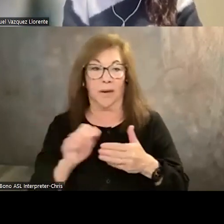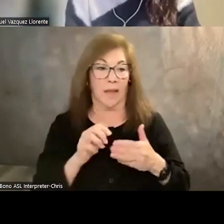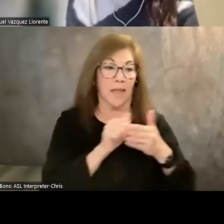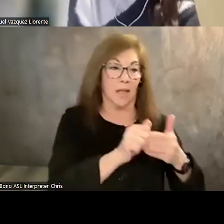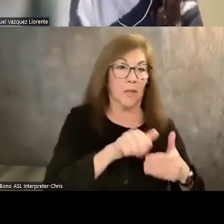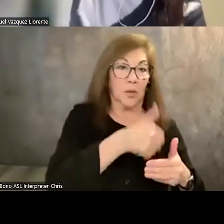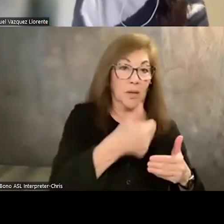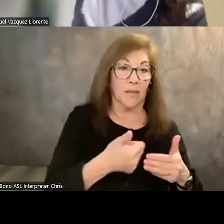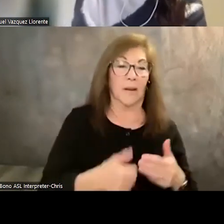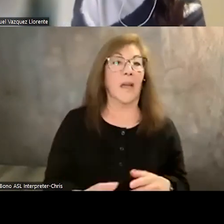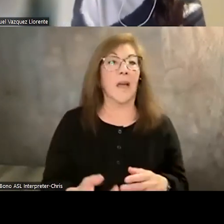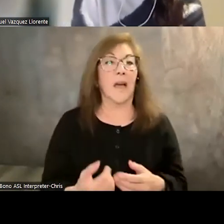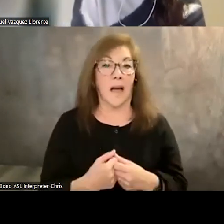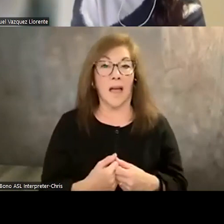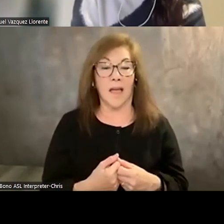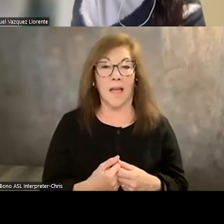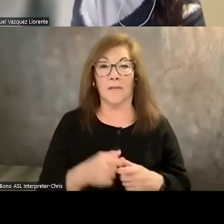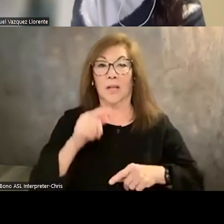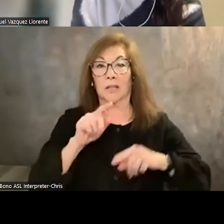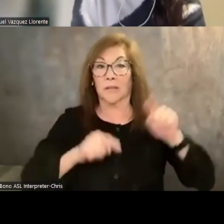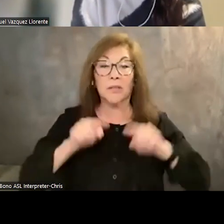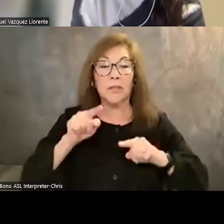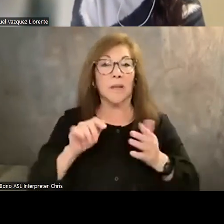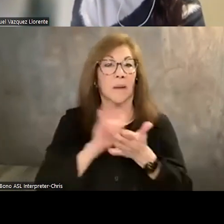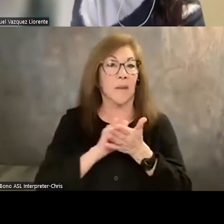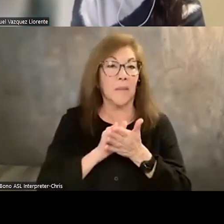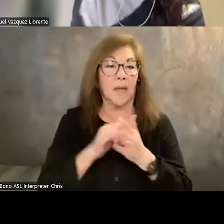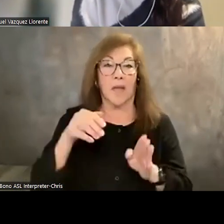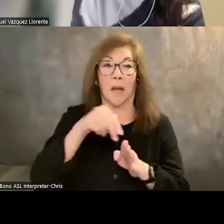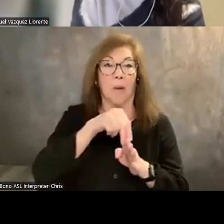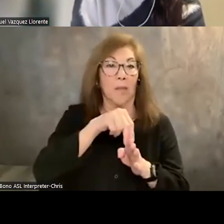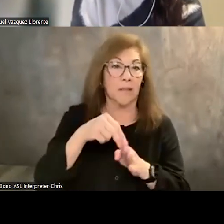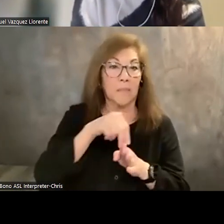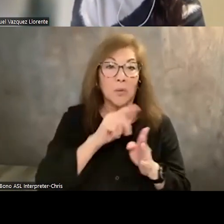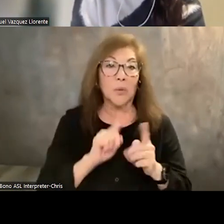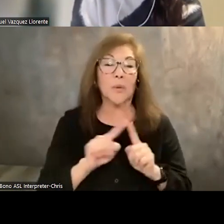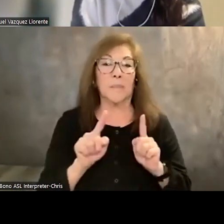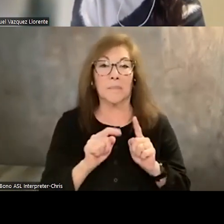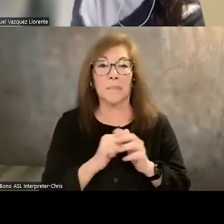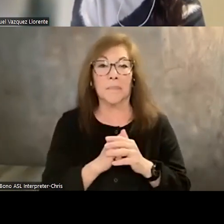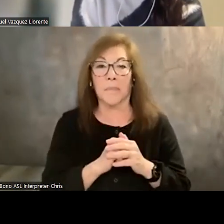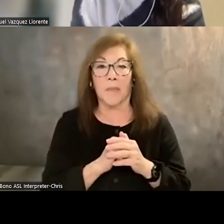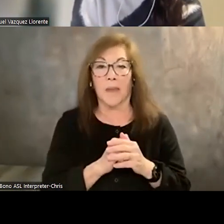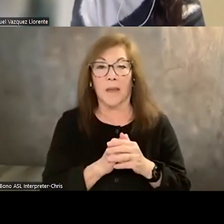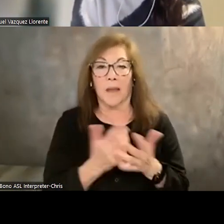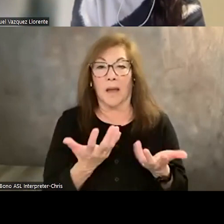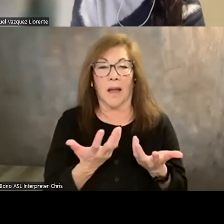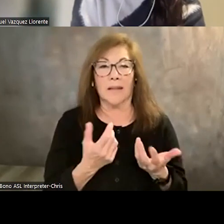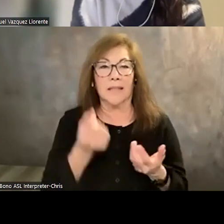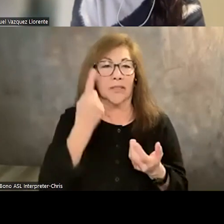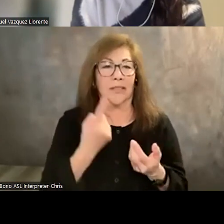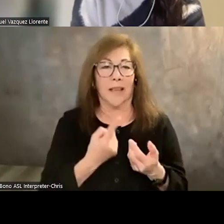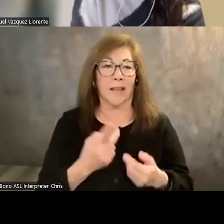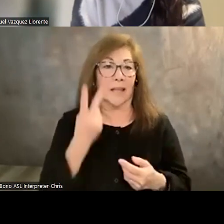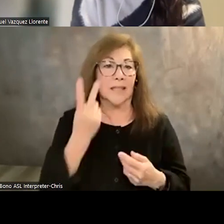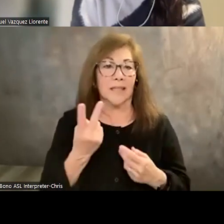a neurodiversity, I'm on the spectrum. And so I didn't understand, and I didn't see